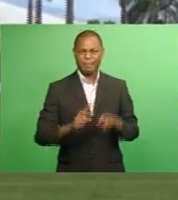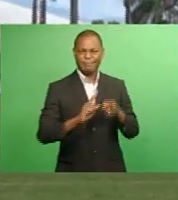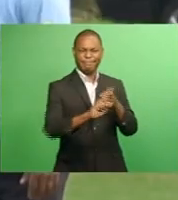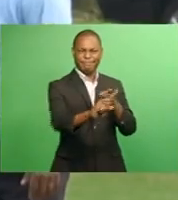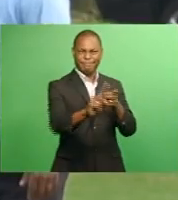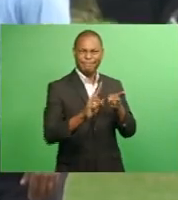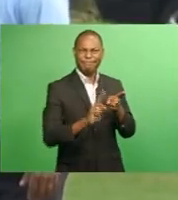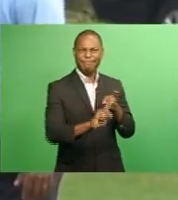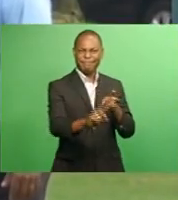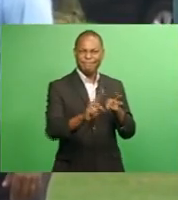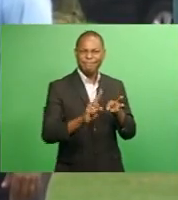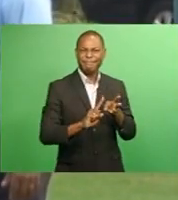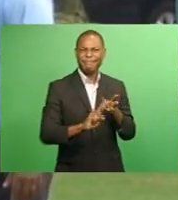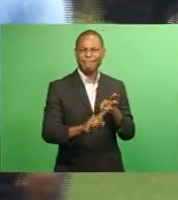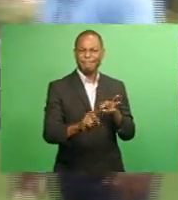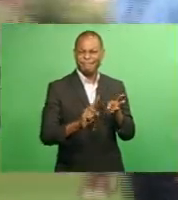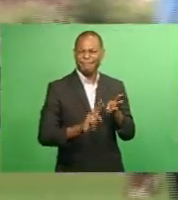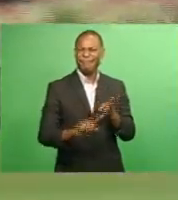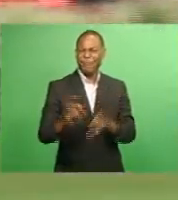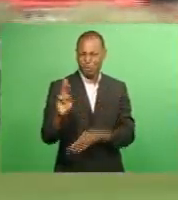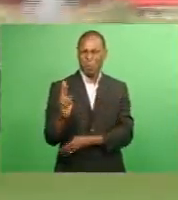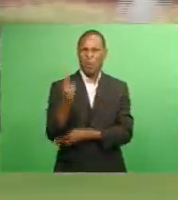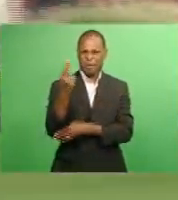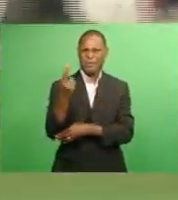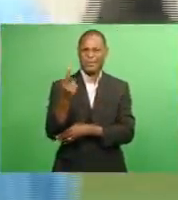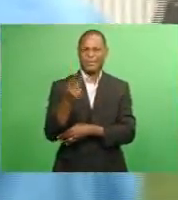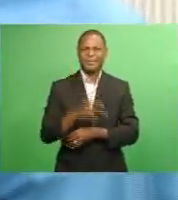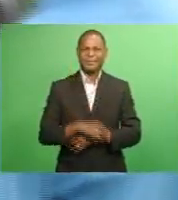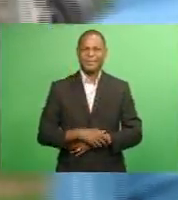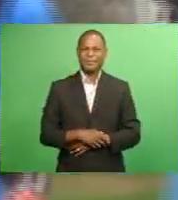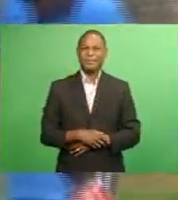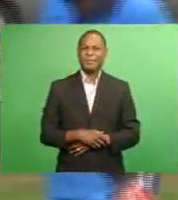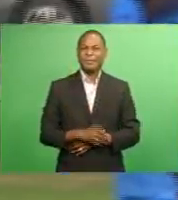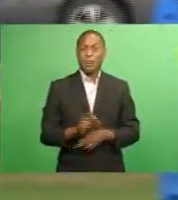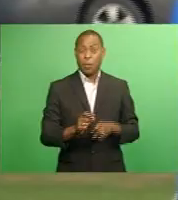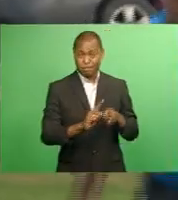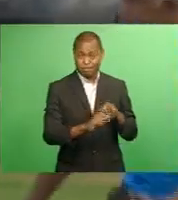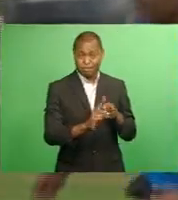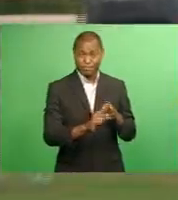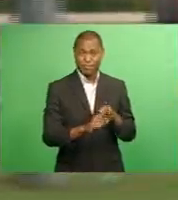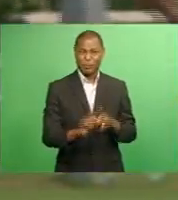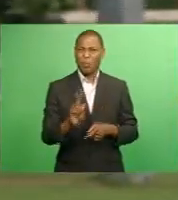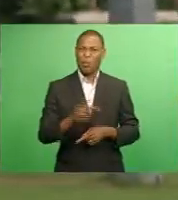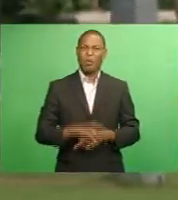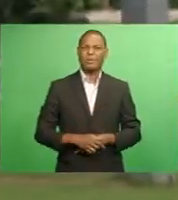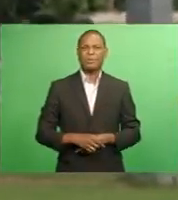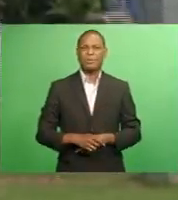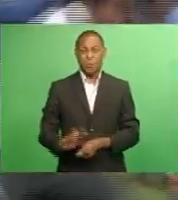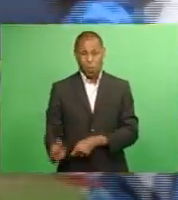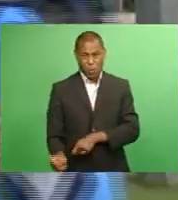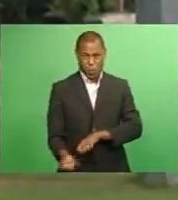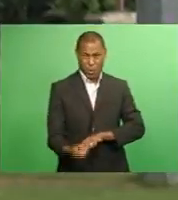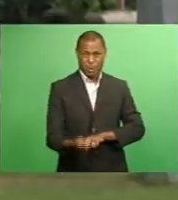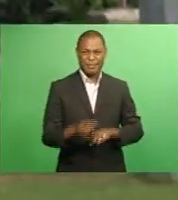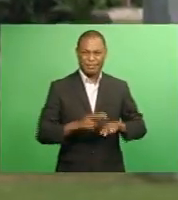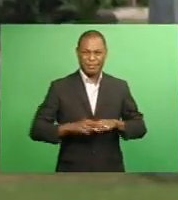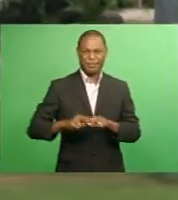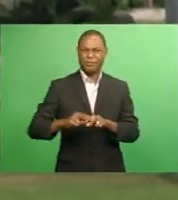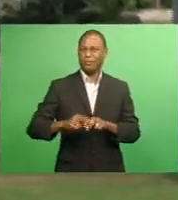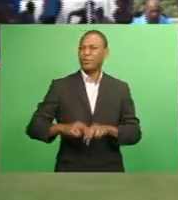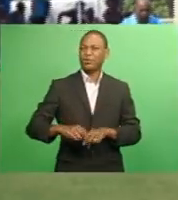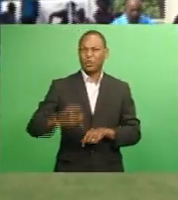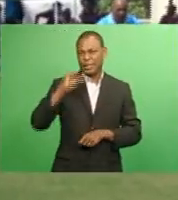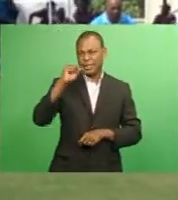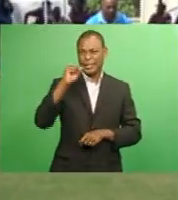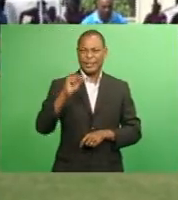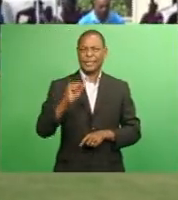Saumbuliniao, Choli Matayawa and Greg Brown, to name a few. Matayawa, who is also Cricket Fiji's Senior Development Officer, says they are glad